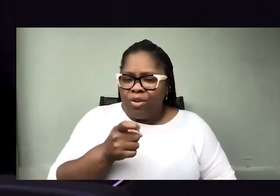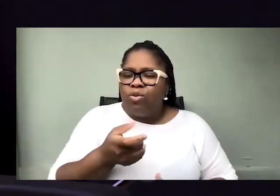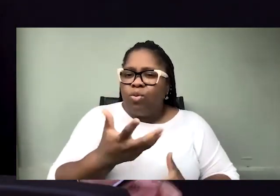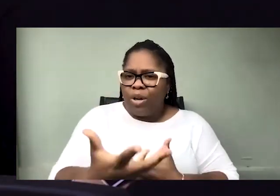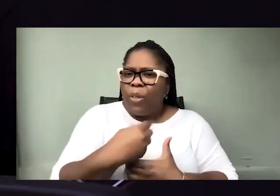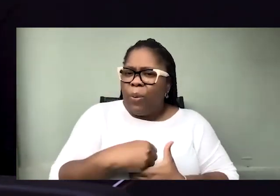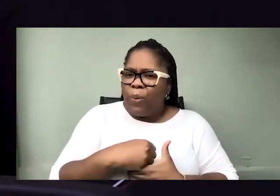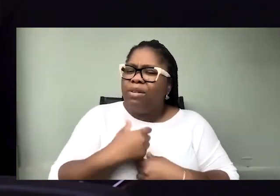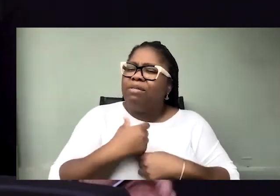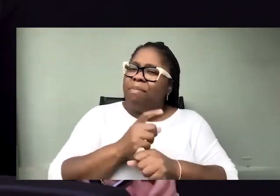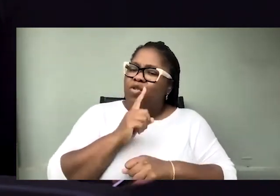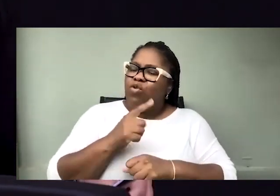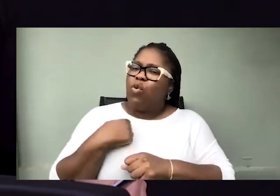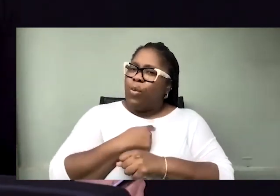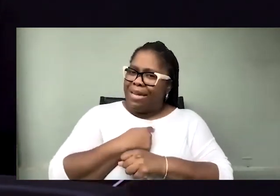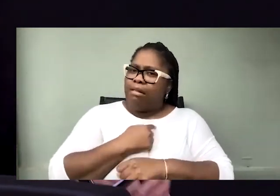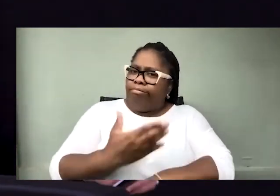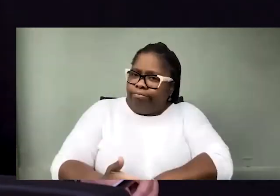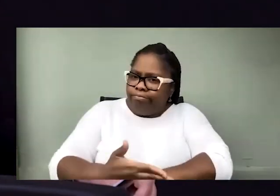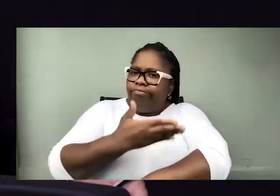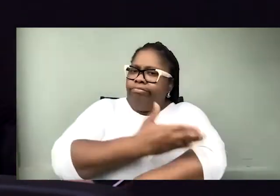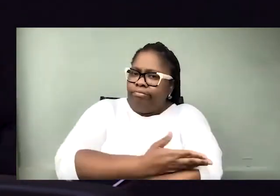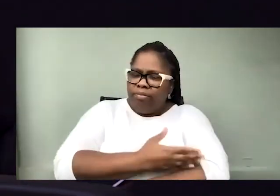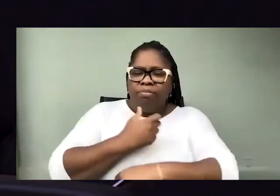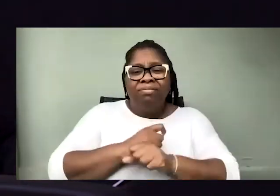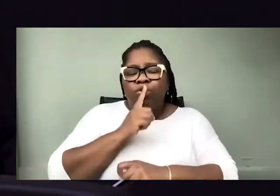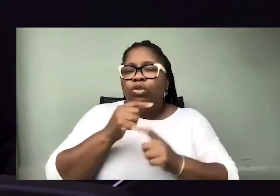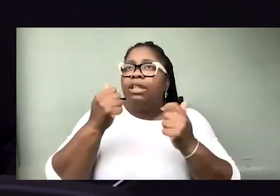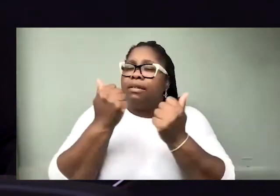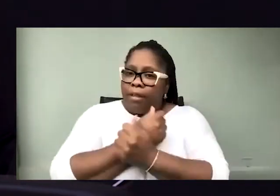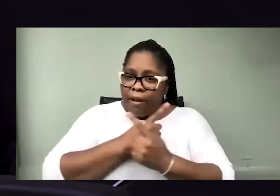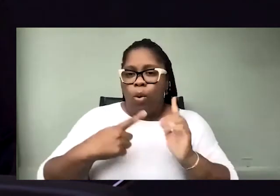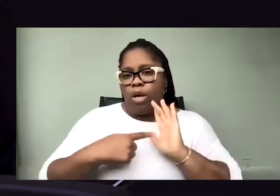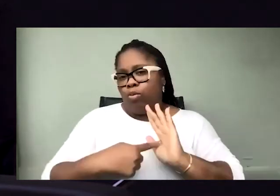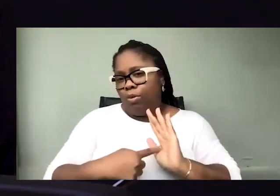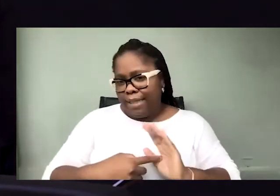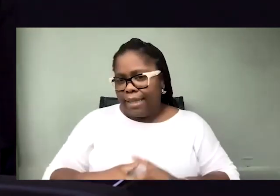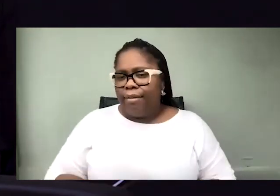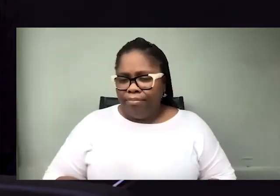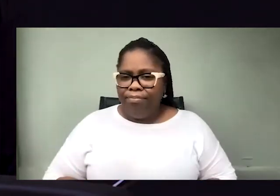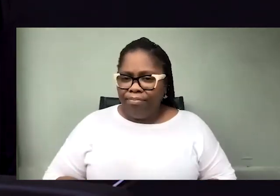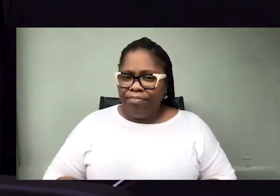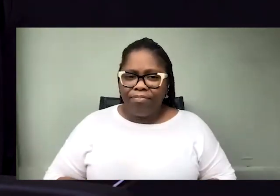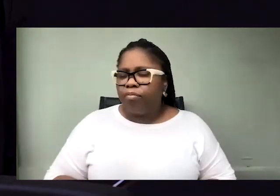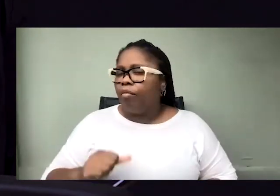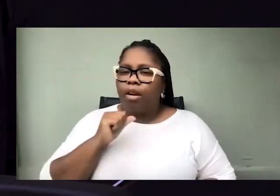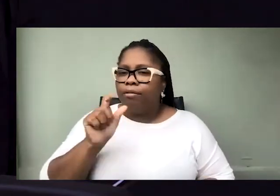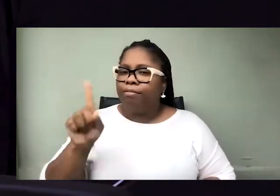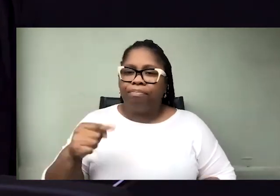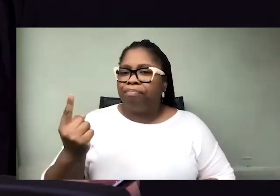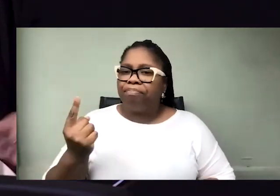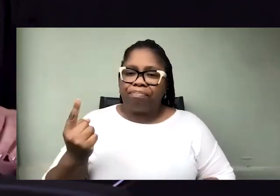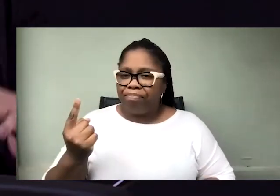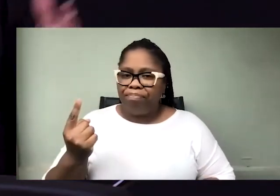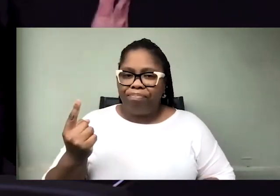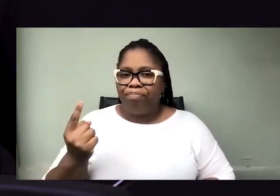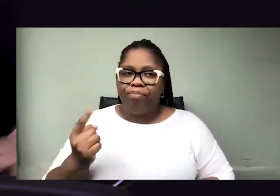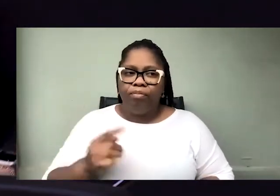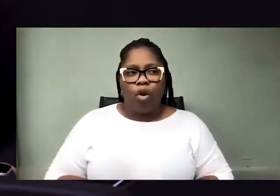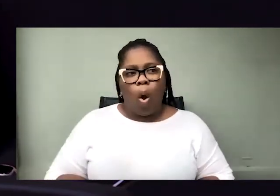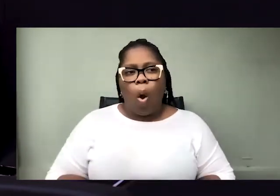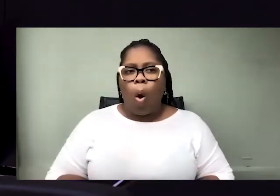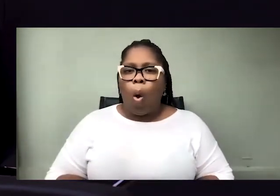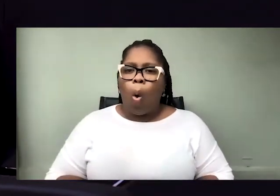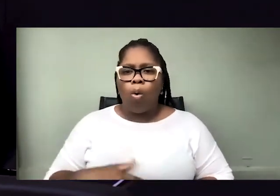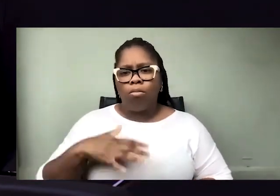to make sure we move the needle, but also that everyone is represented here. That it's not just, we're looking